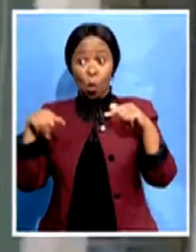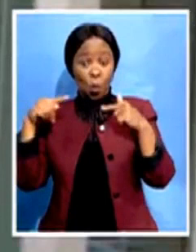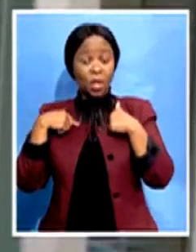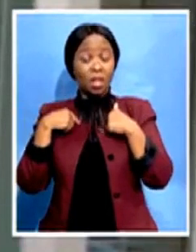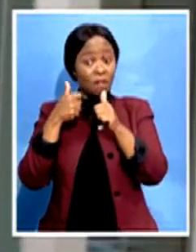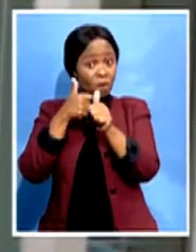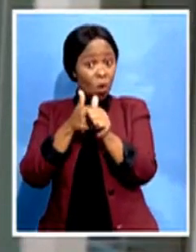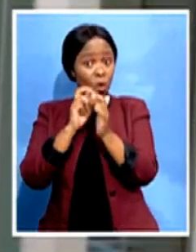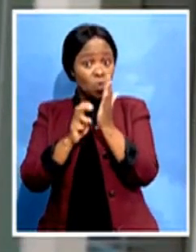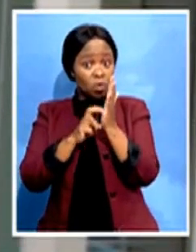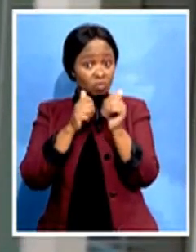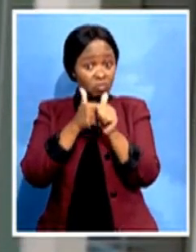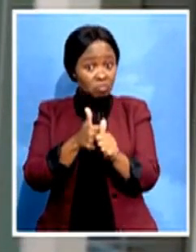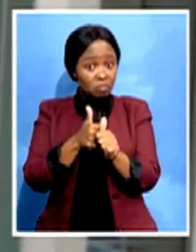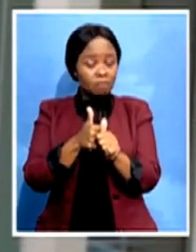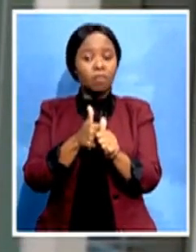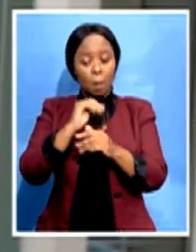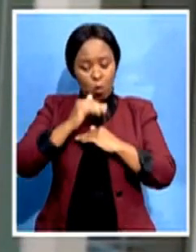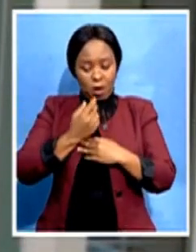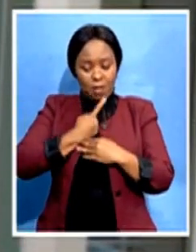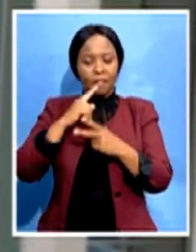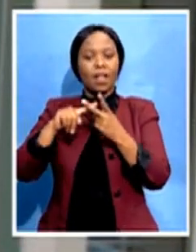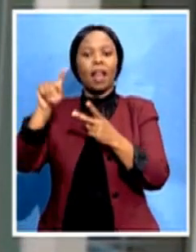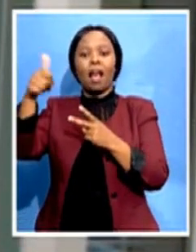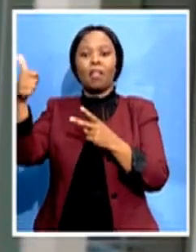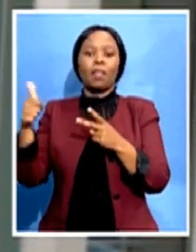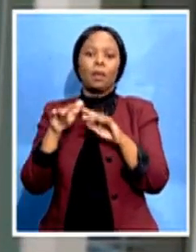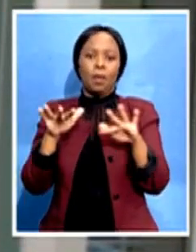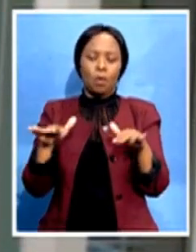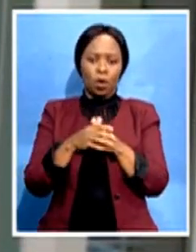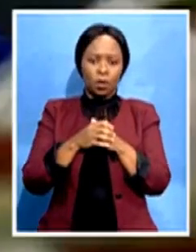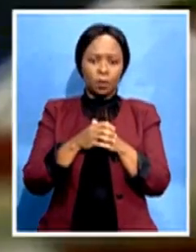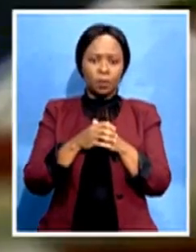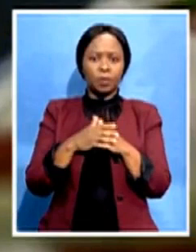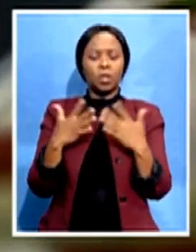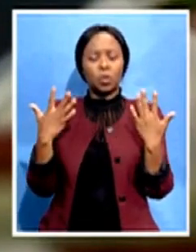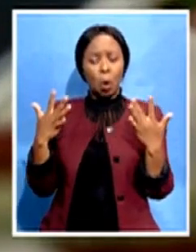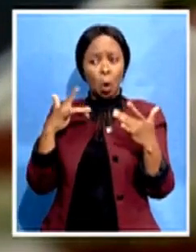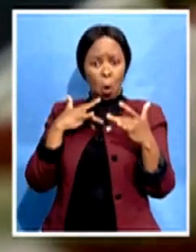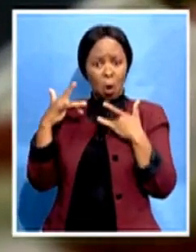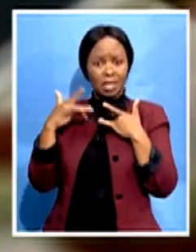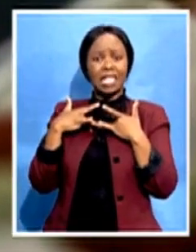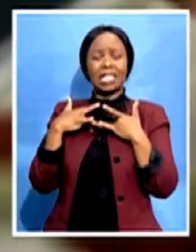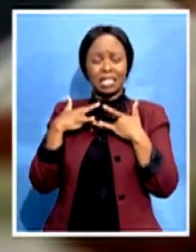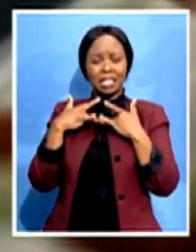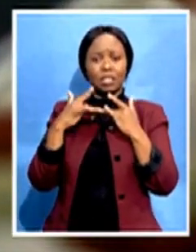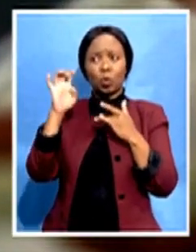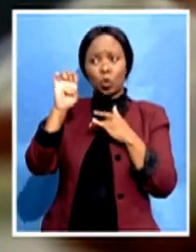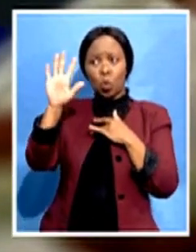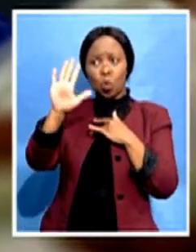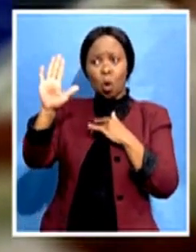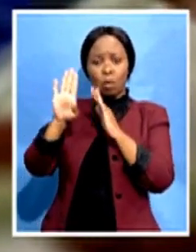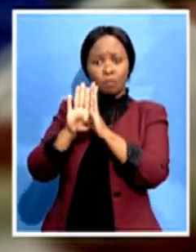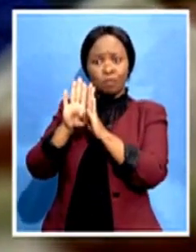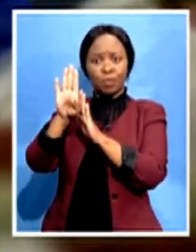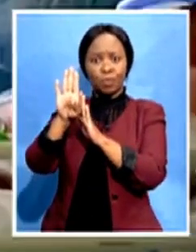others. With concerns that a resurgence in case numbers in Europe is indicative of what might follow in the